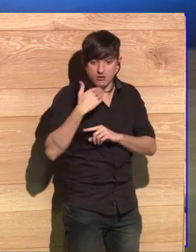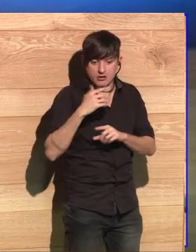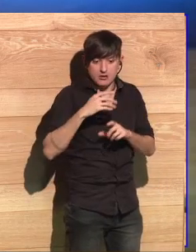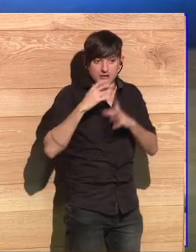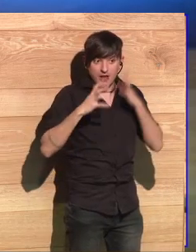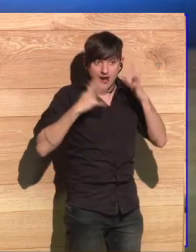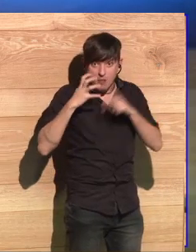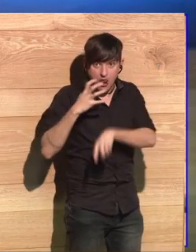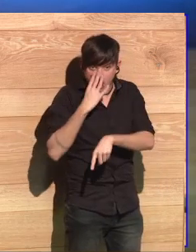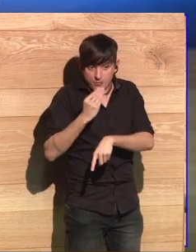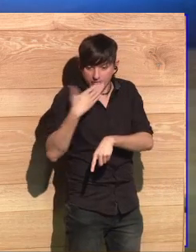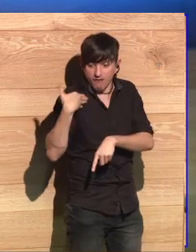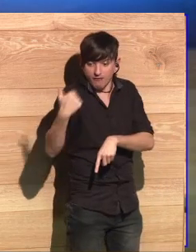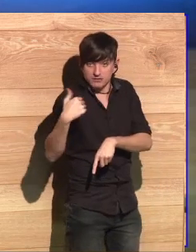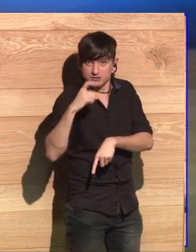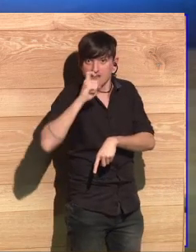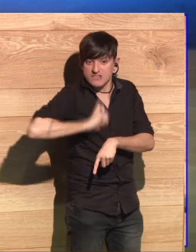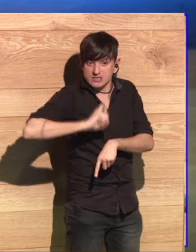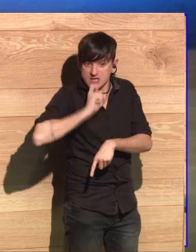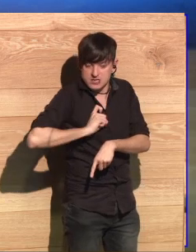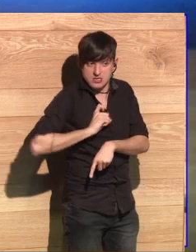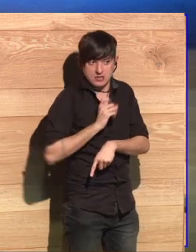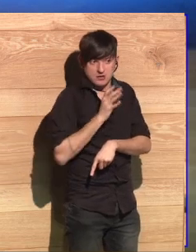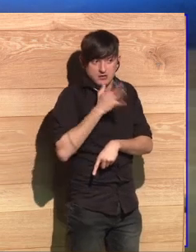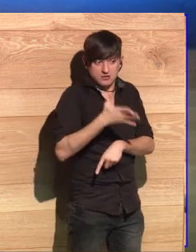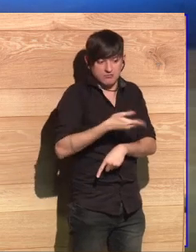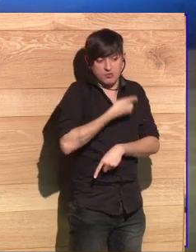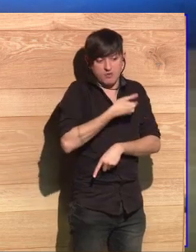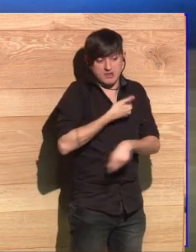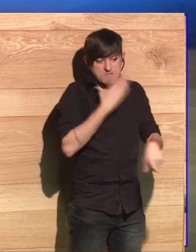that life because they didn't do anything wrong. But there they are.